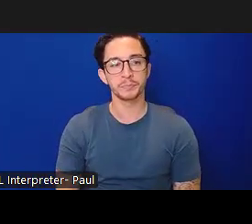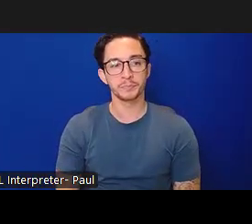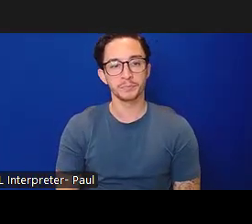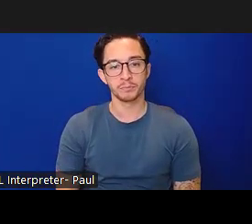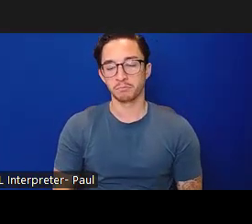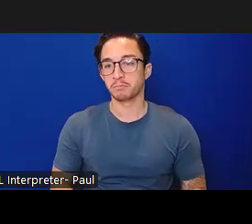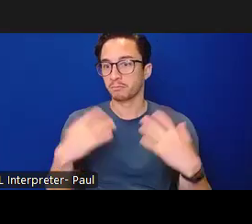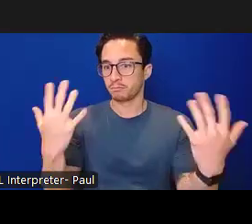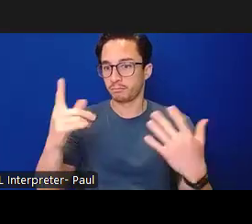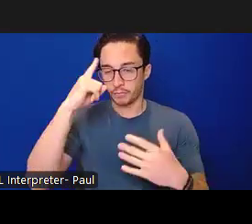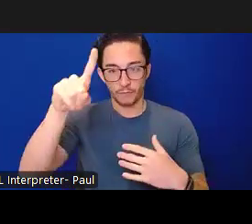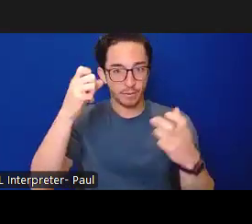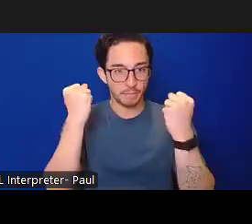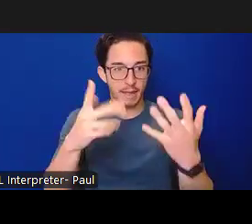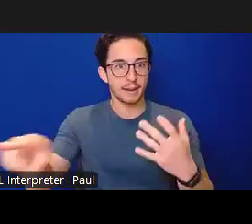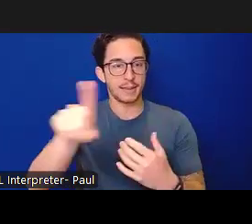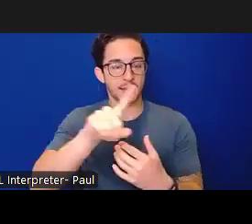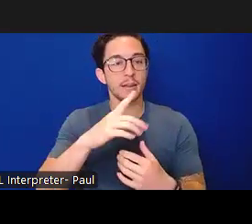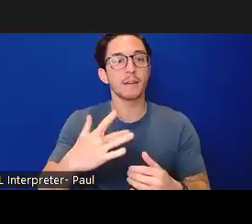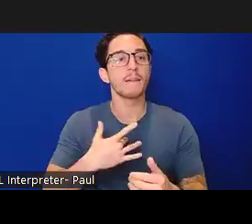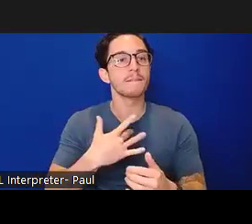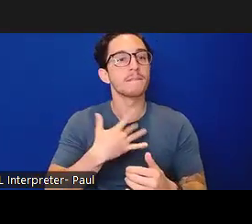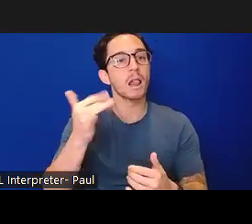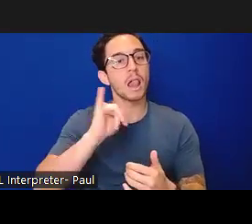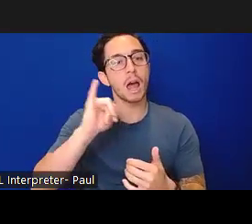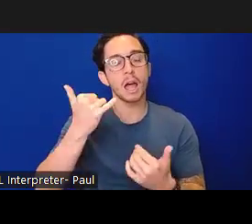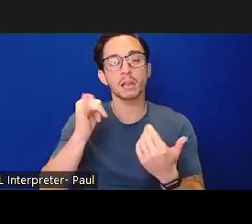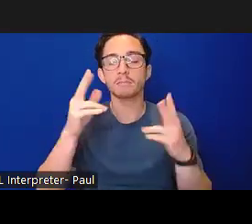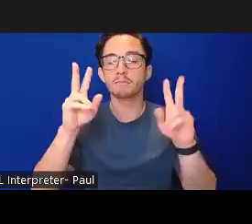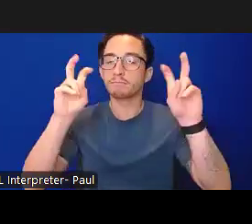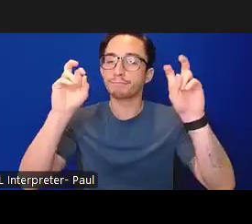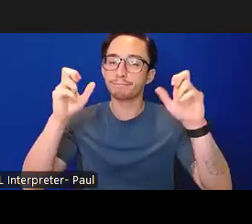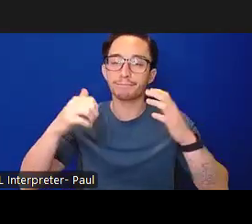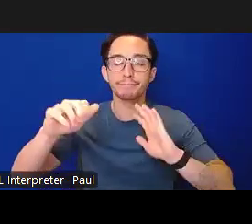Well, for many of them, it can feel like performative allyship.